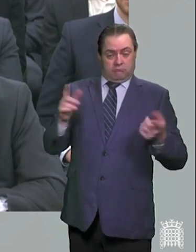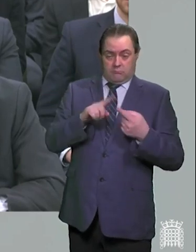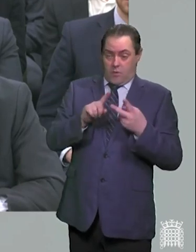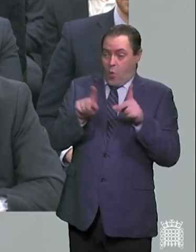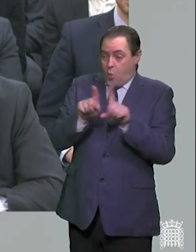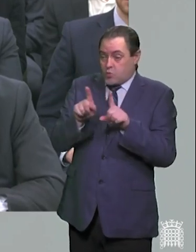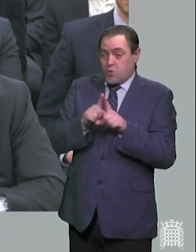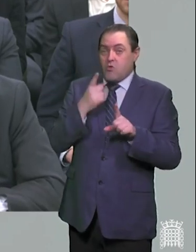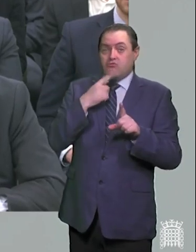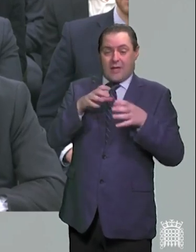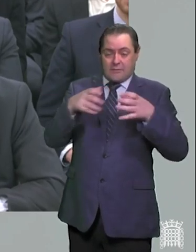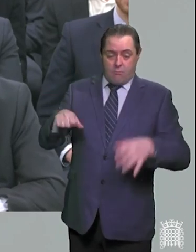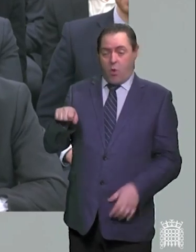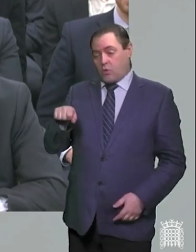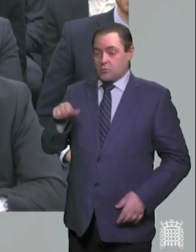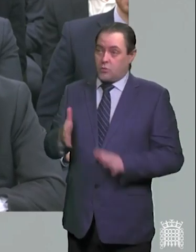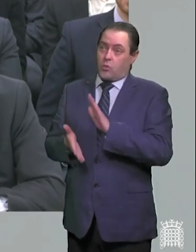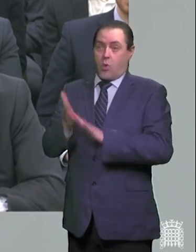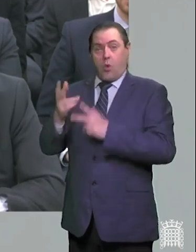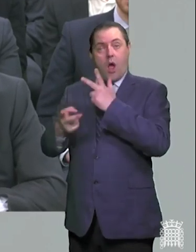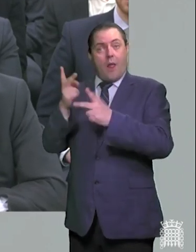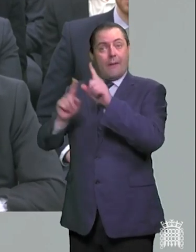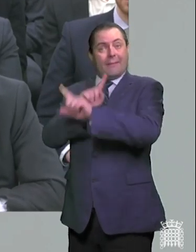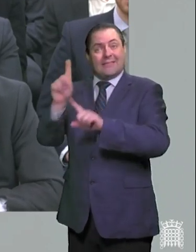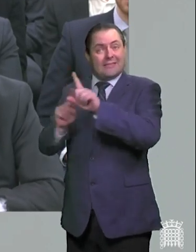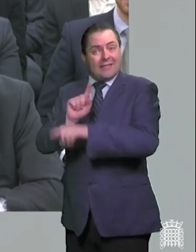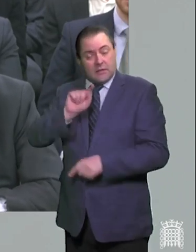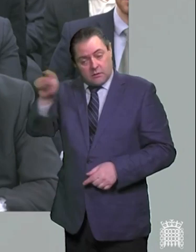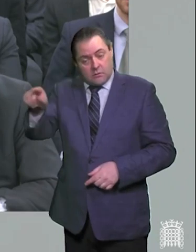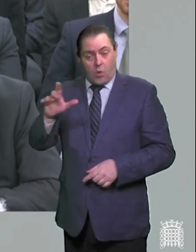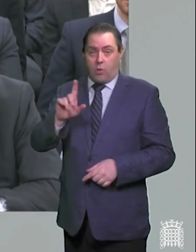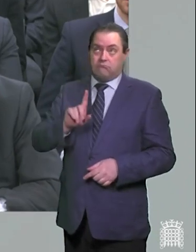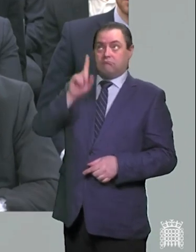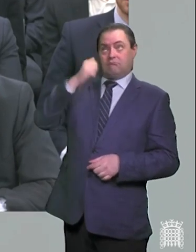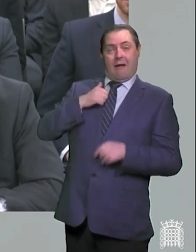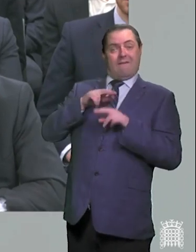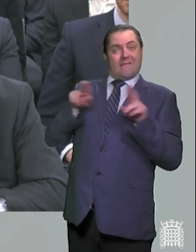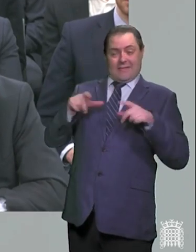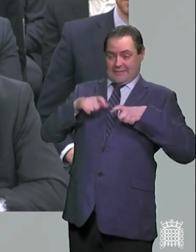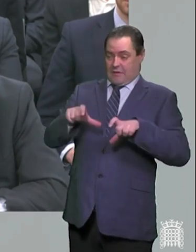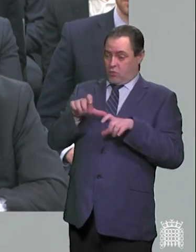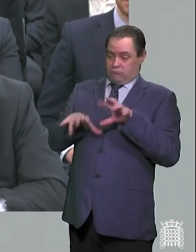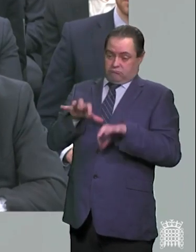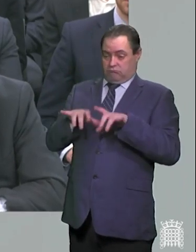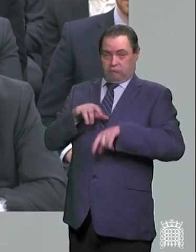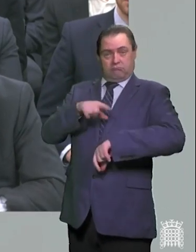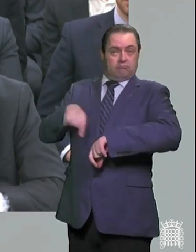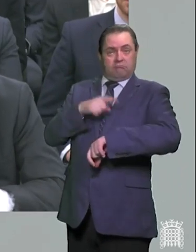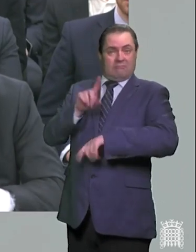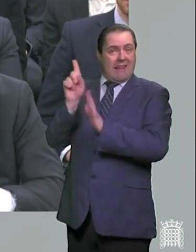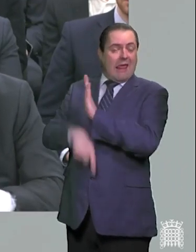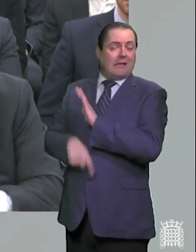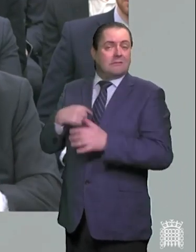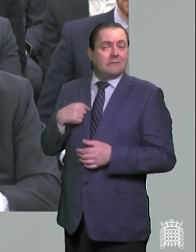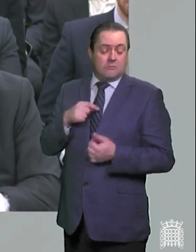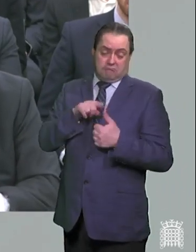red box passing on the way to another meeting or heading back into my flat to carry on working often late into the night. They show